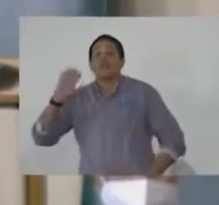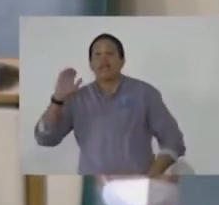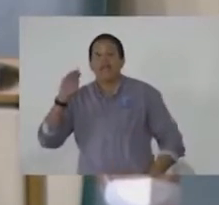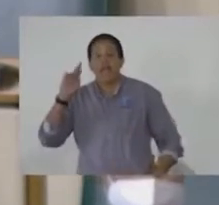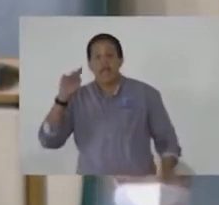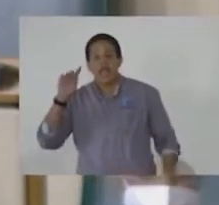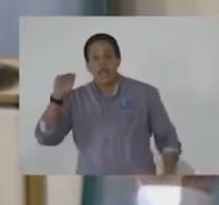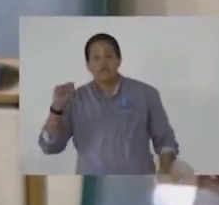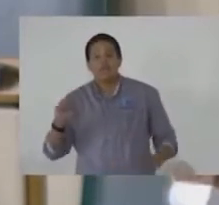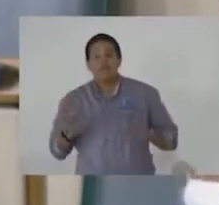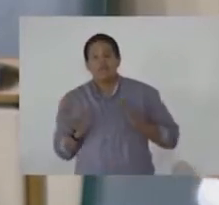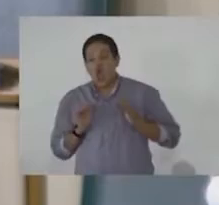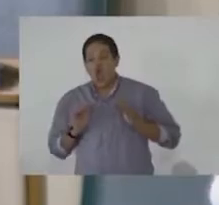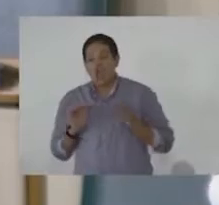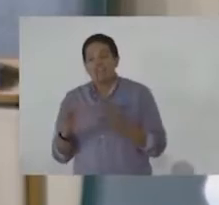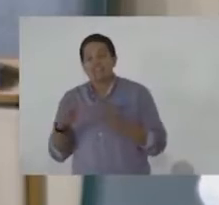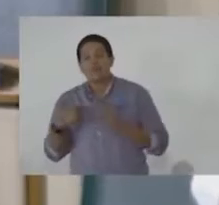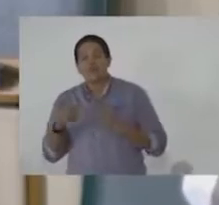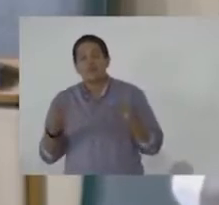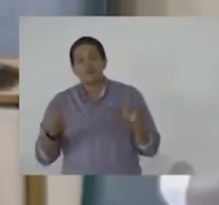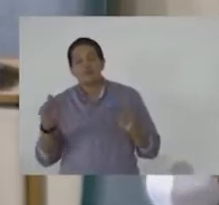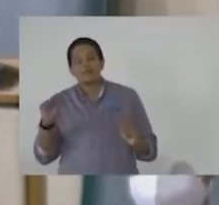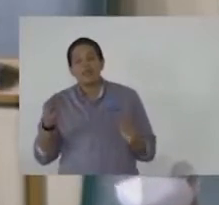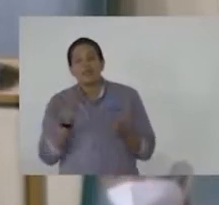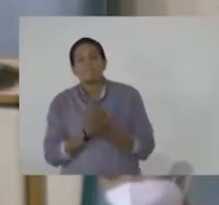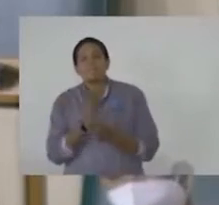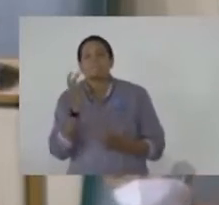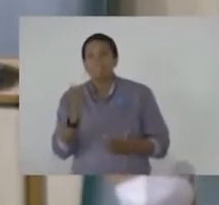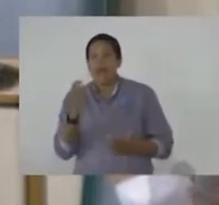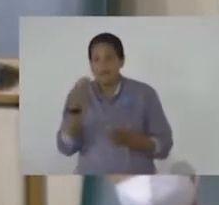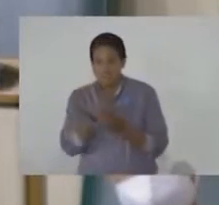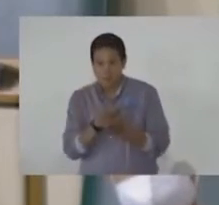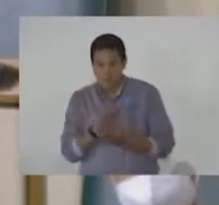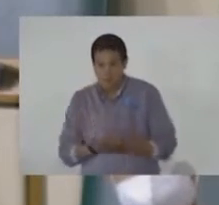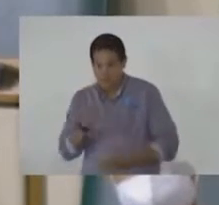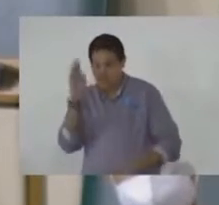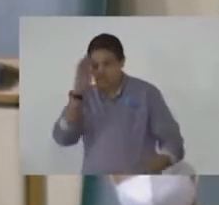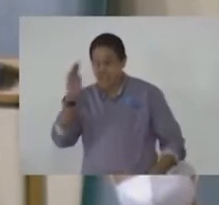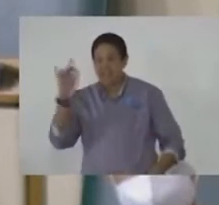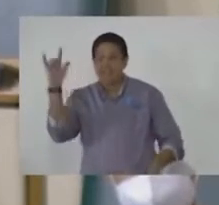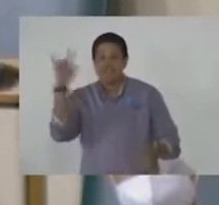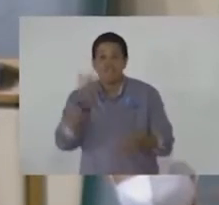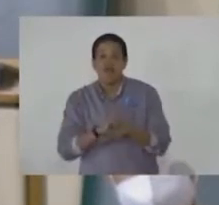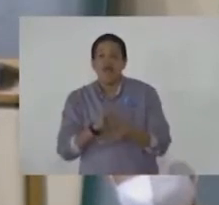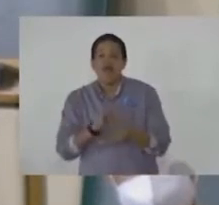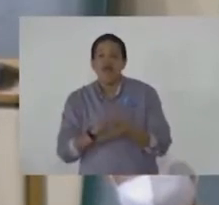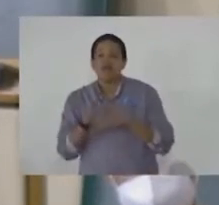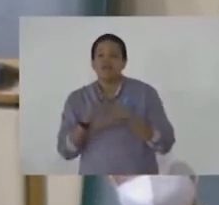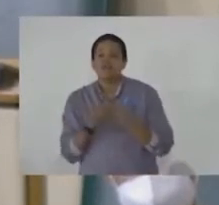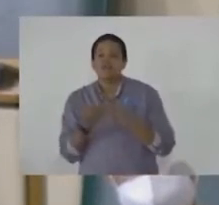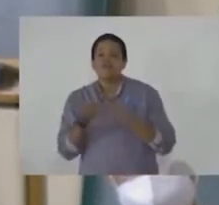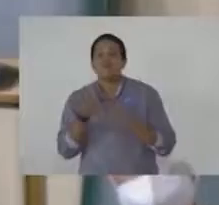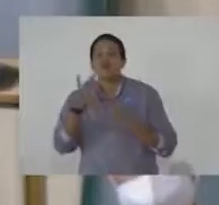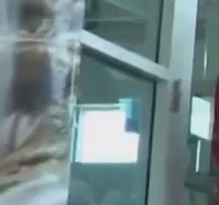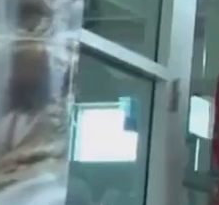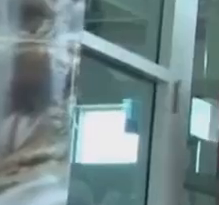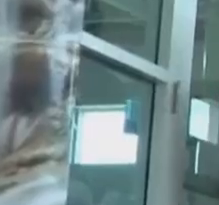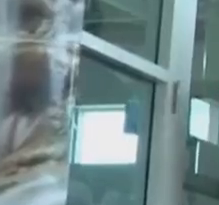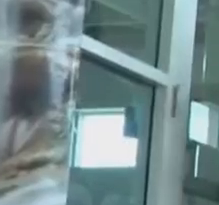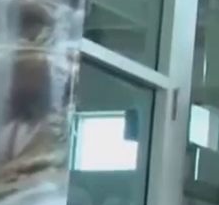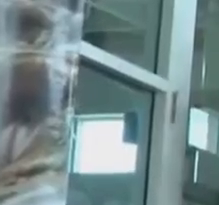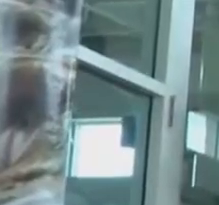Emirates Holidays so that people can buy direct flight to Jamaica from the Middle East and